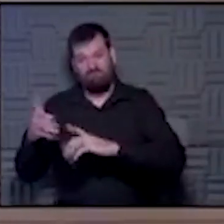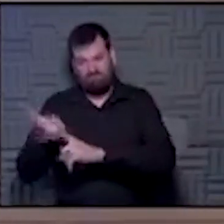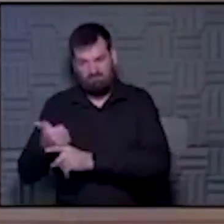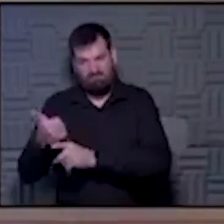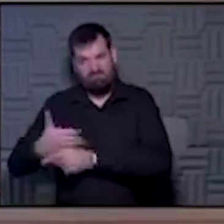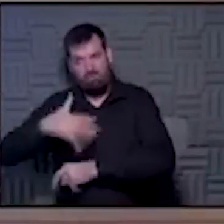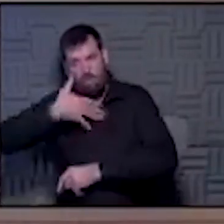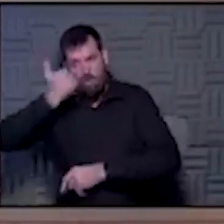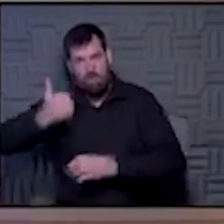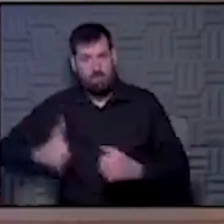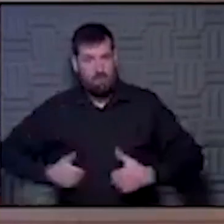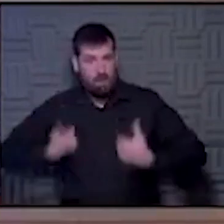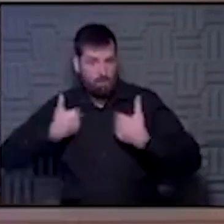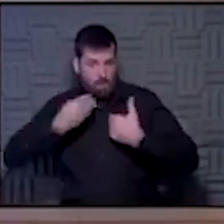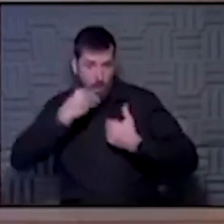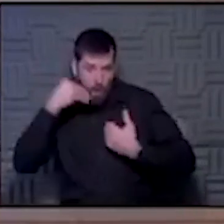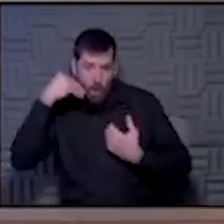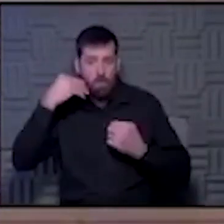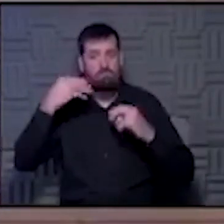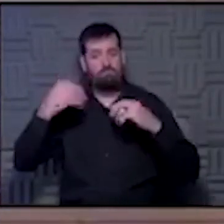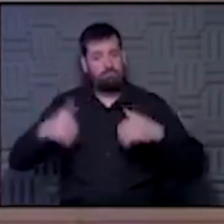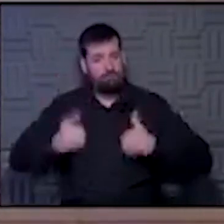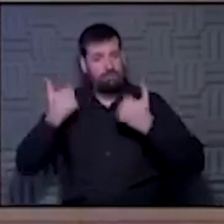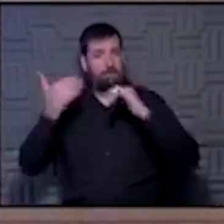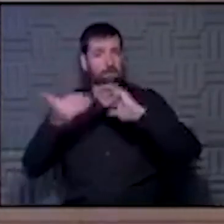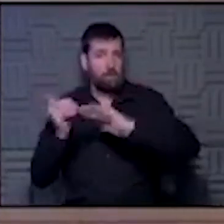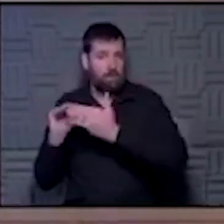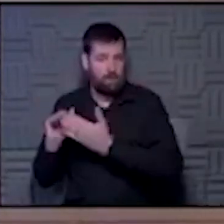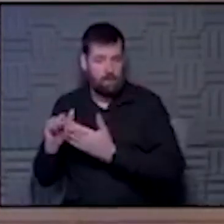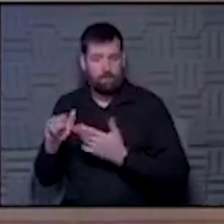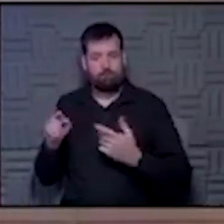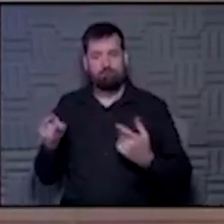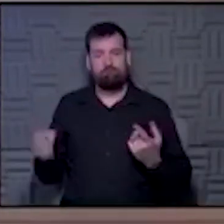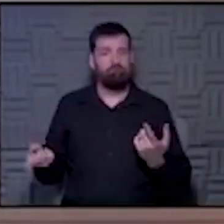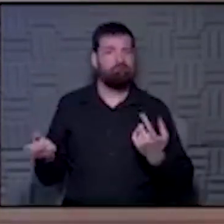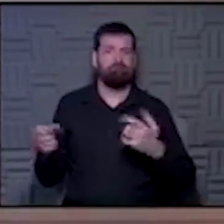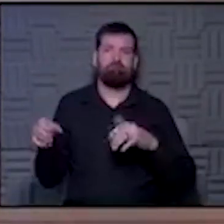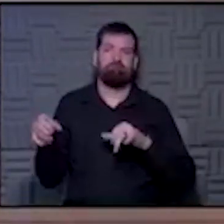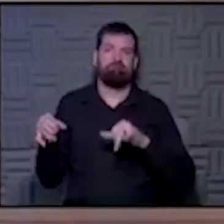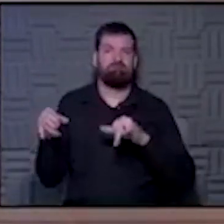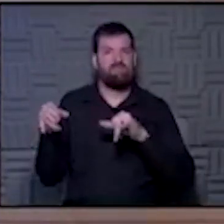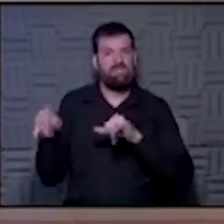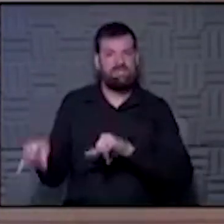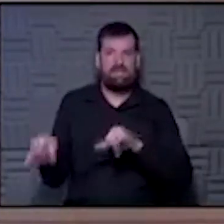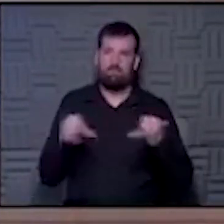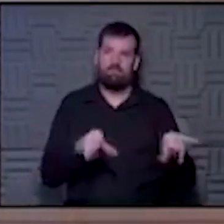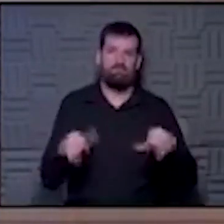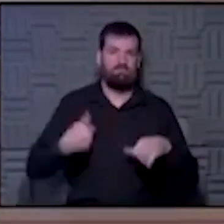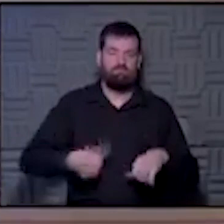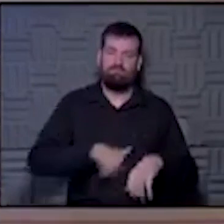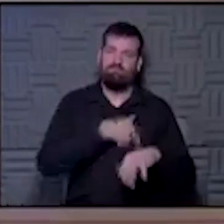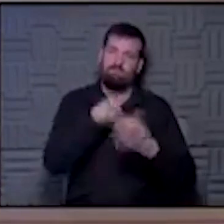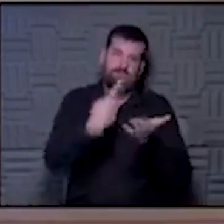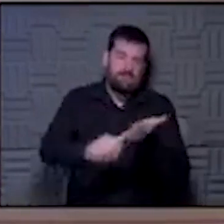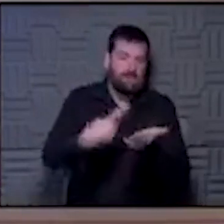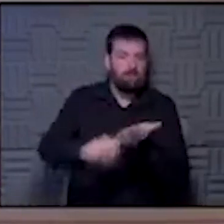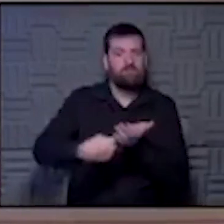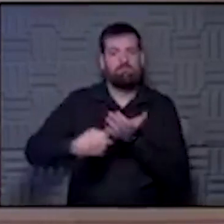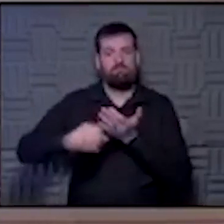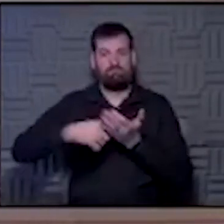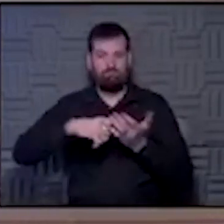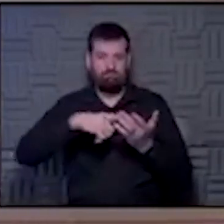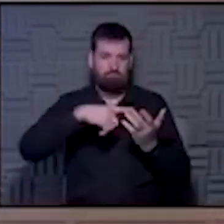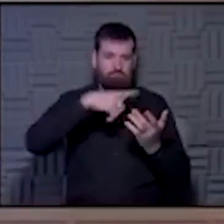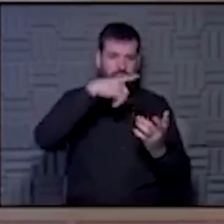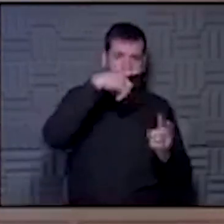or in the community, I think it all comes down to the same things that we always talk about, right? Balancing the risks and